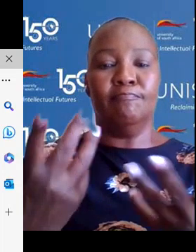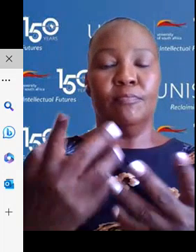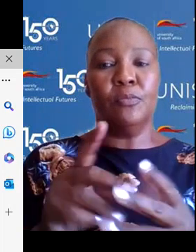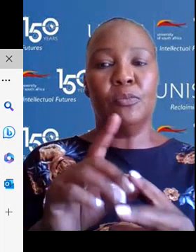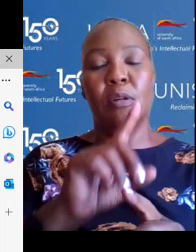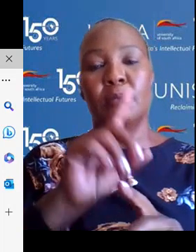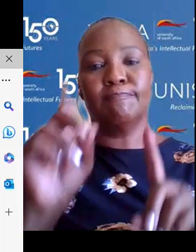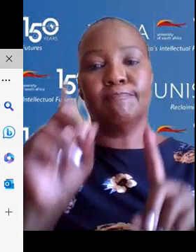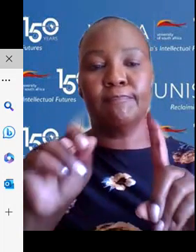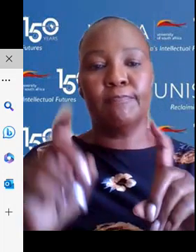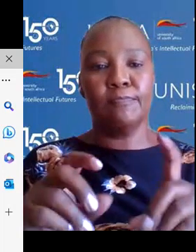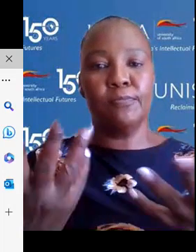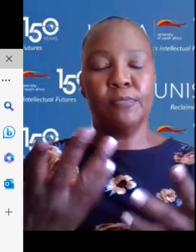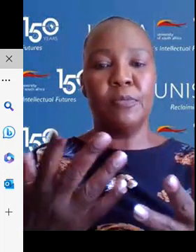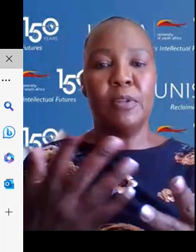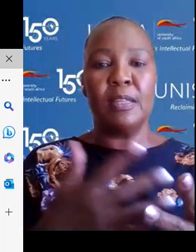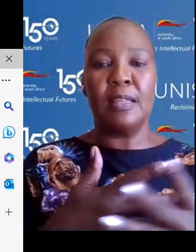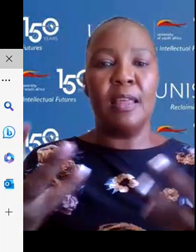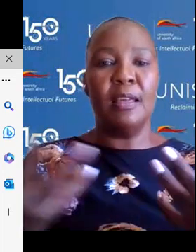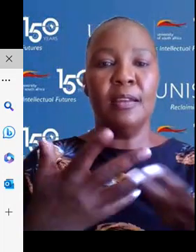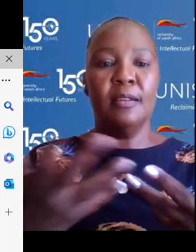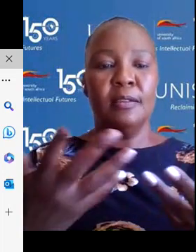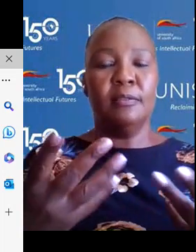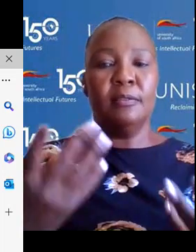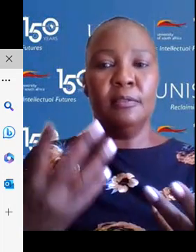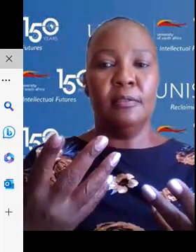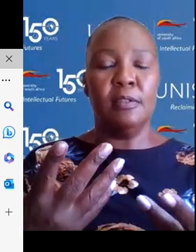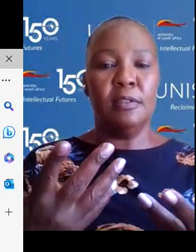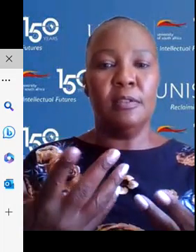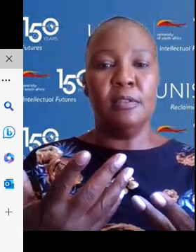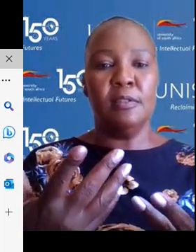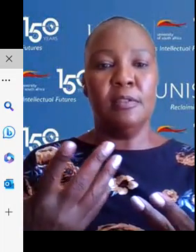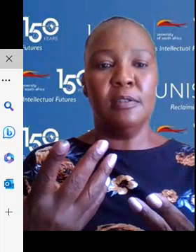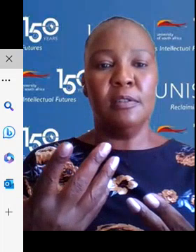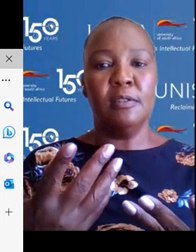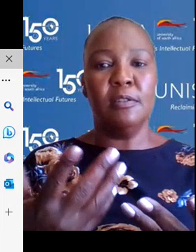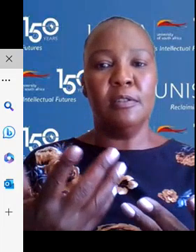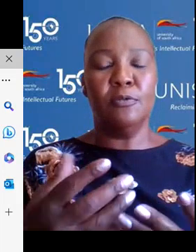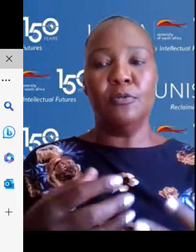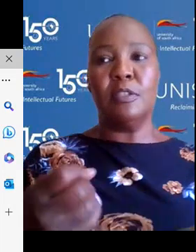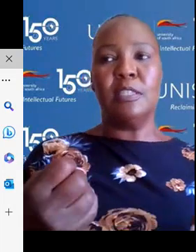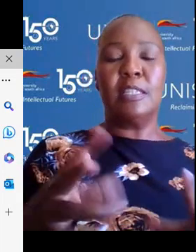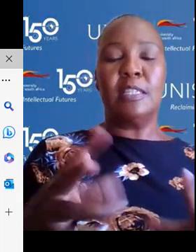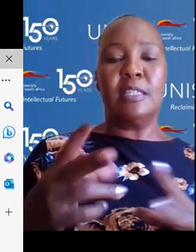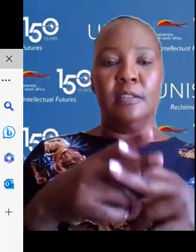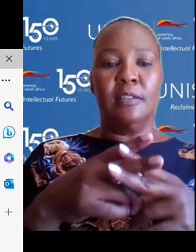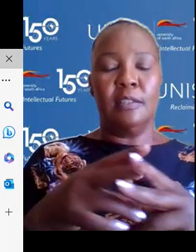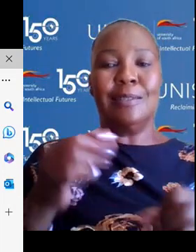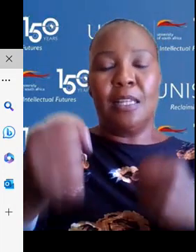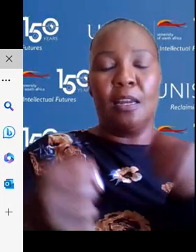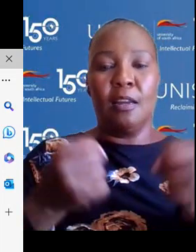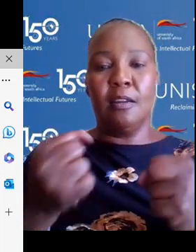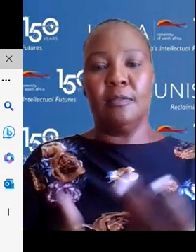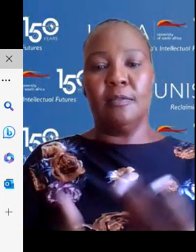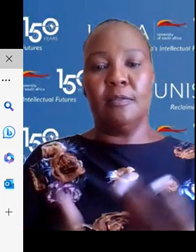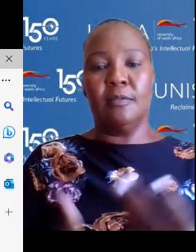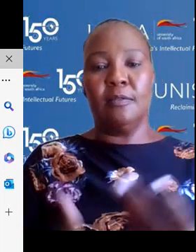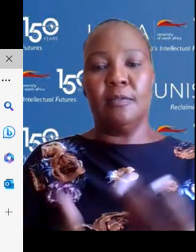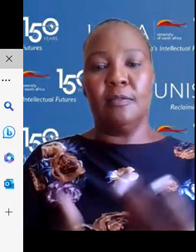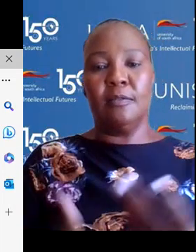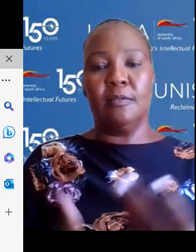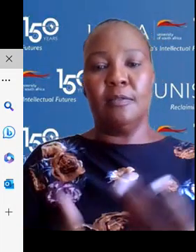specifically struggled with the previous activities, then we can help you through that. So that's why it's very important that you follow along as we go